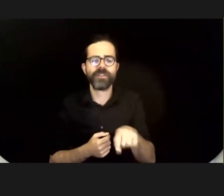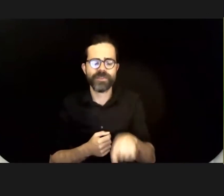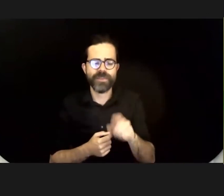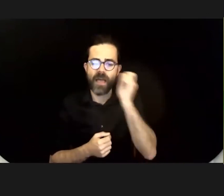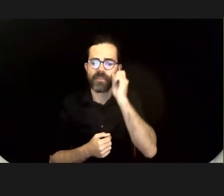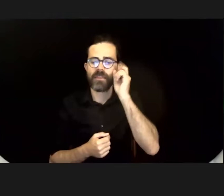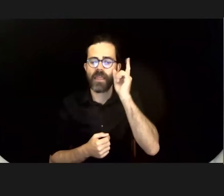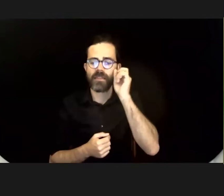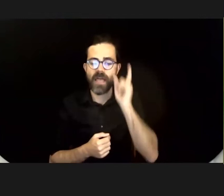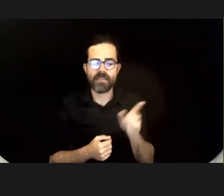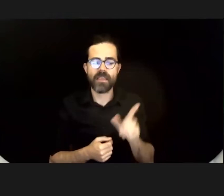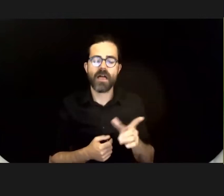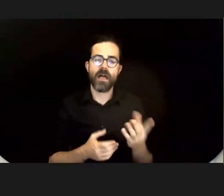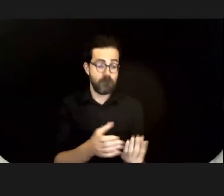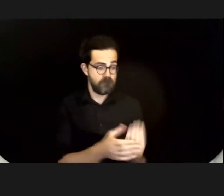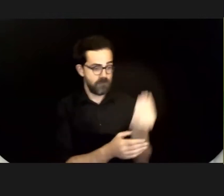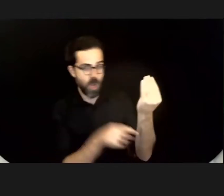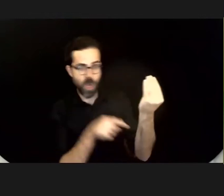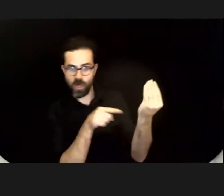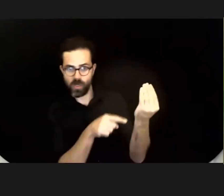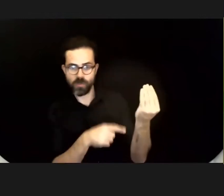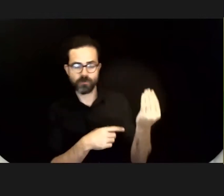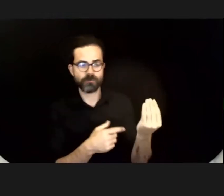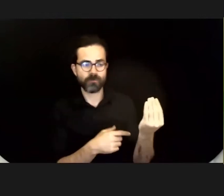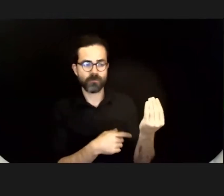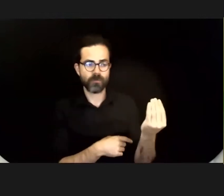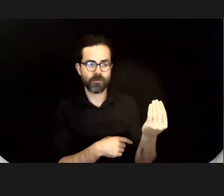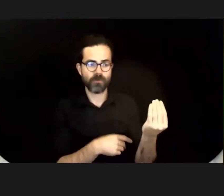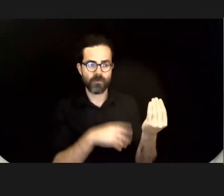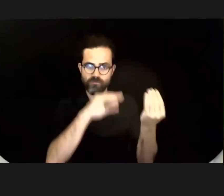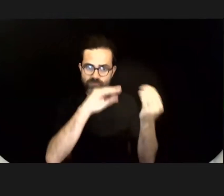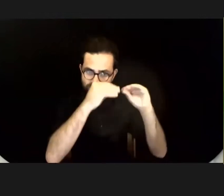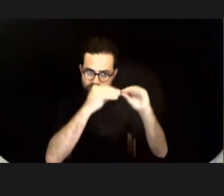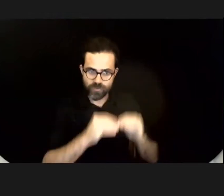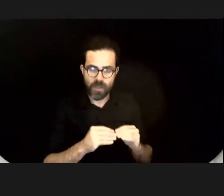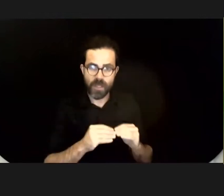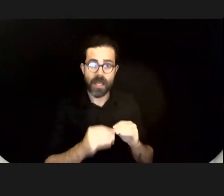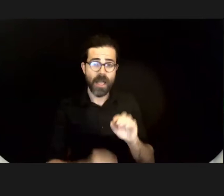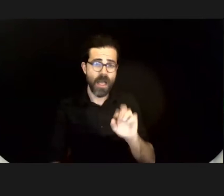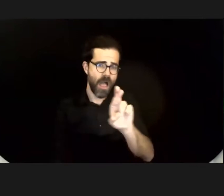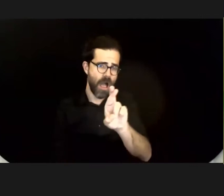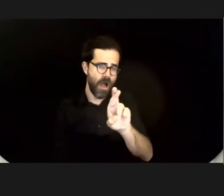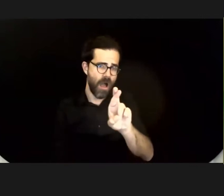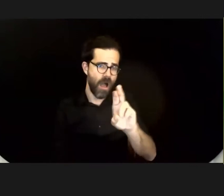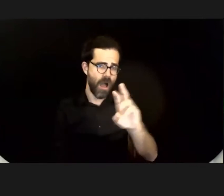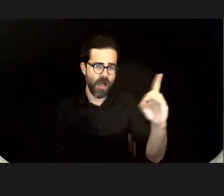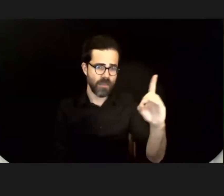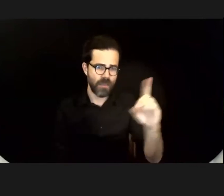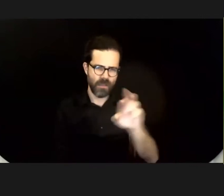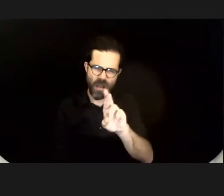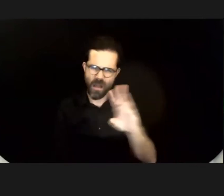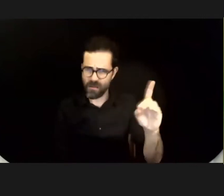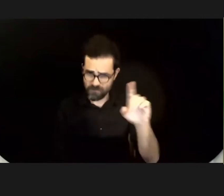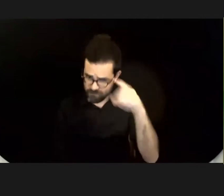done in the R&D of a company. R&D is research and development.